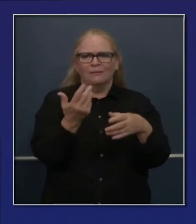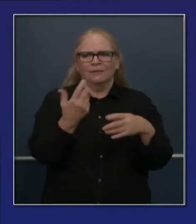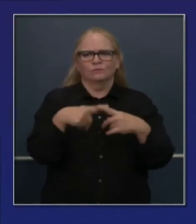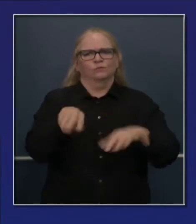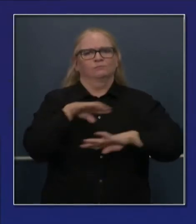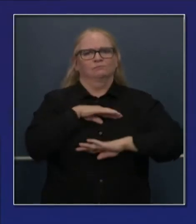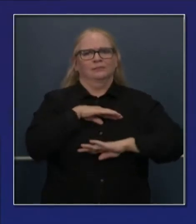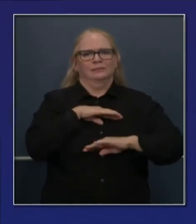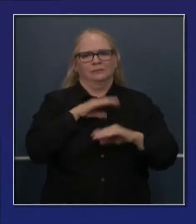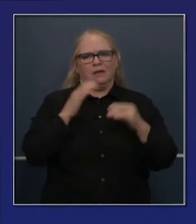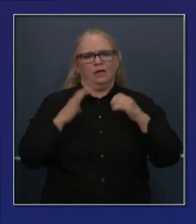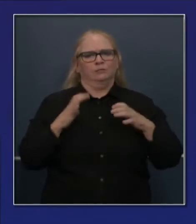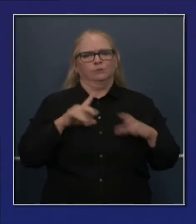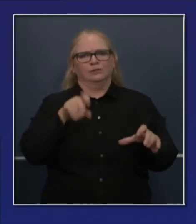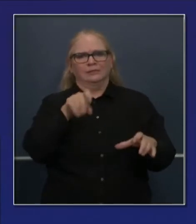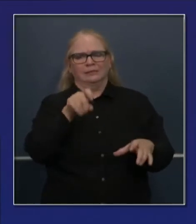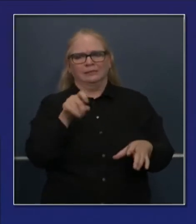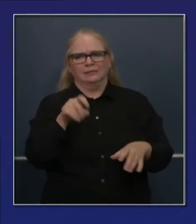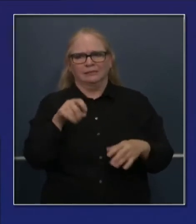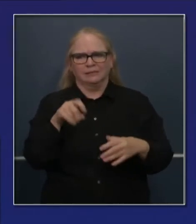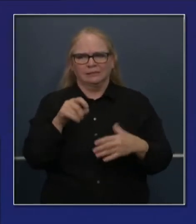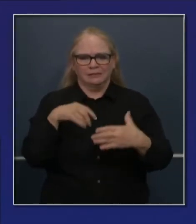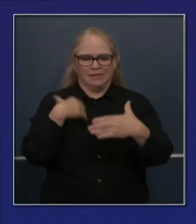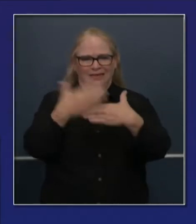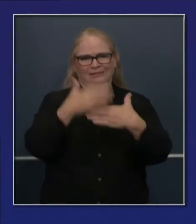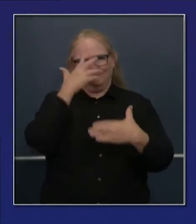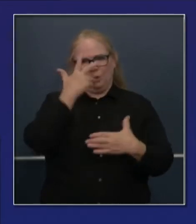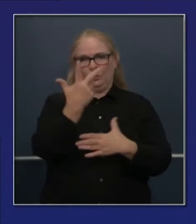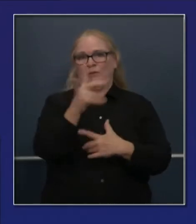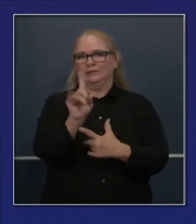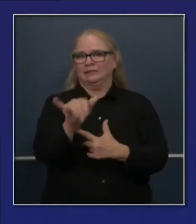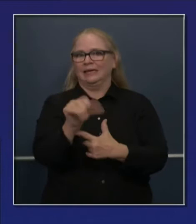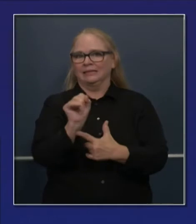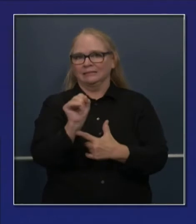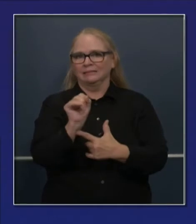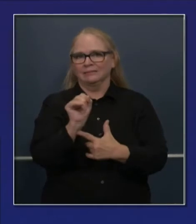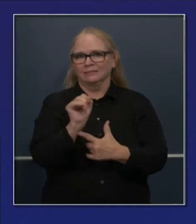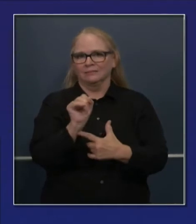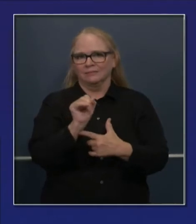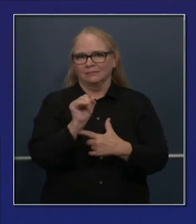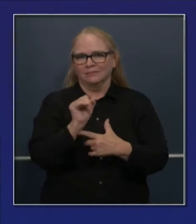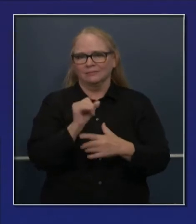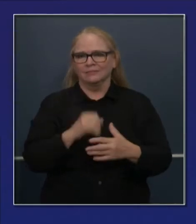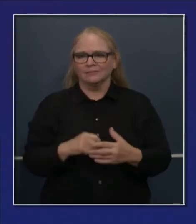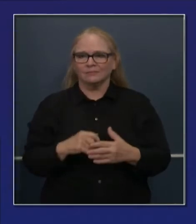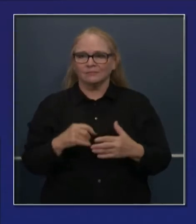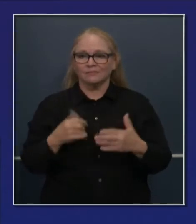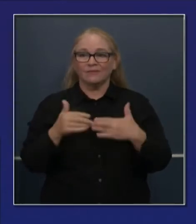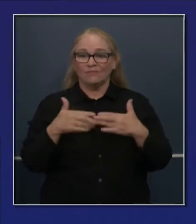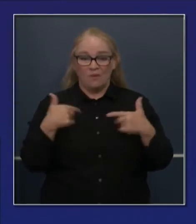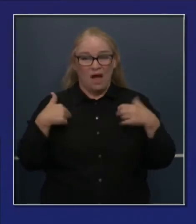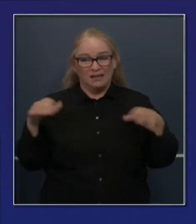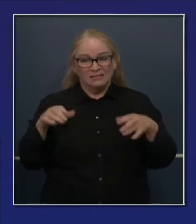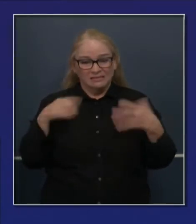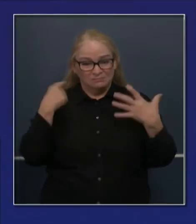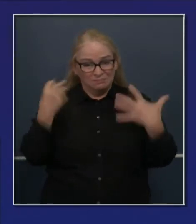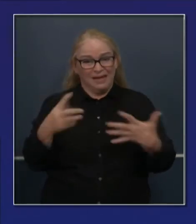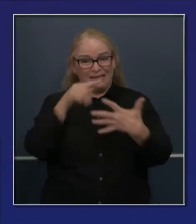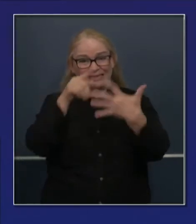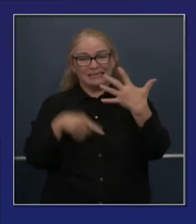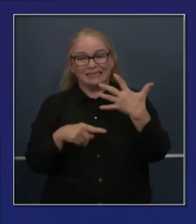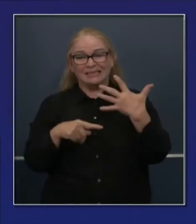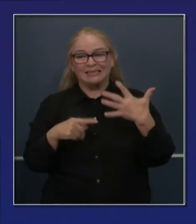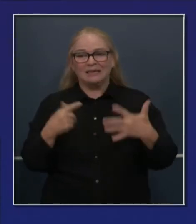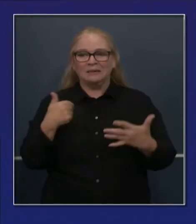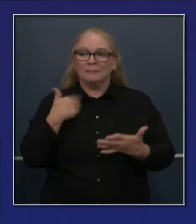needs of customers in the next 72 hours. But even with all of that, we are likely to fall short, and we